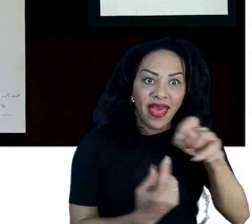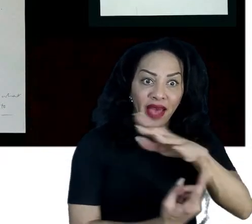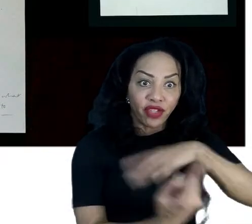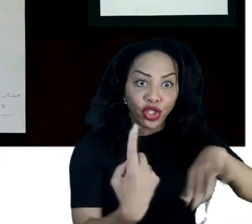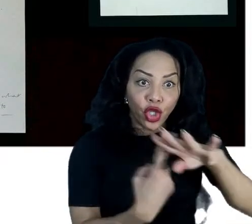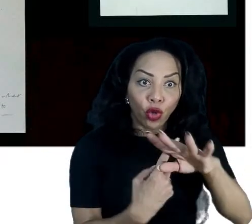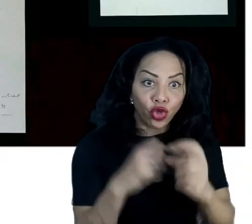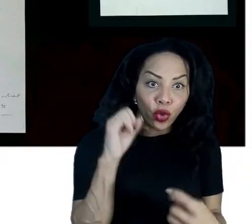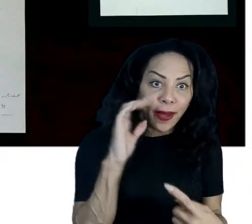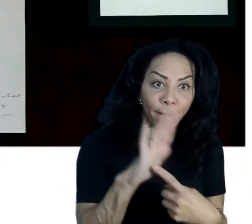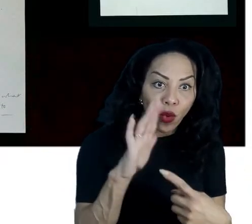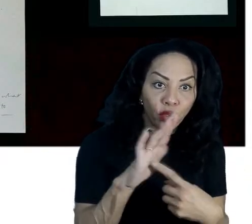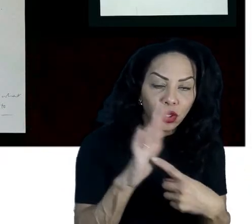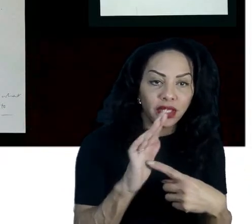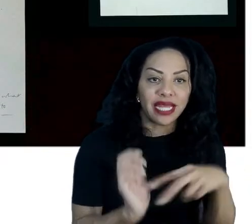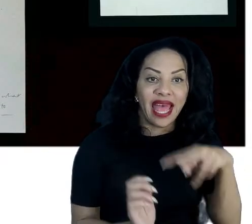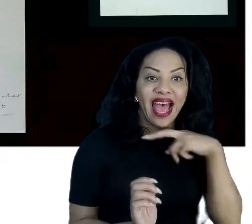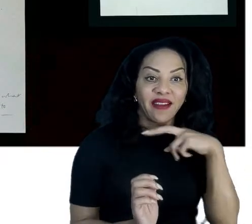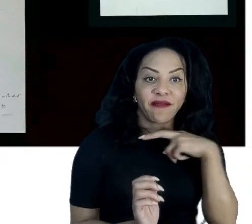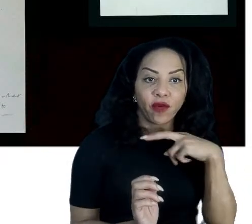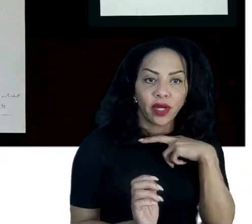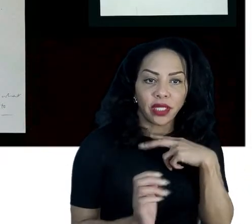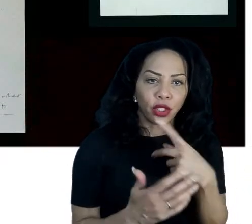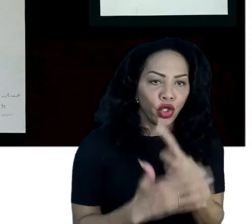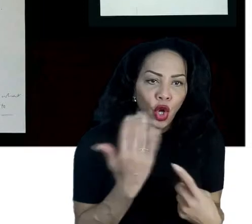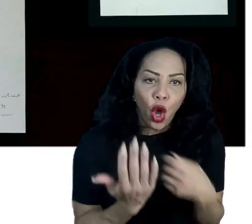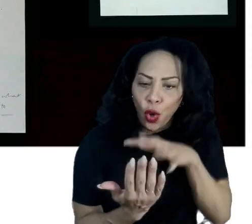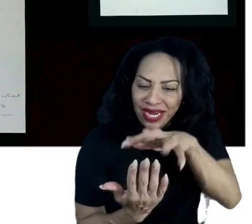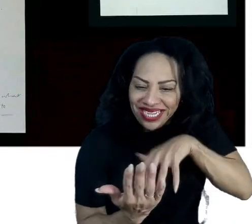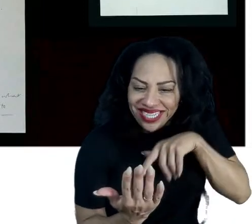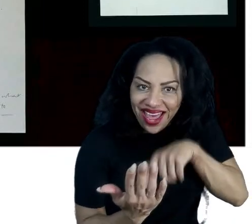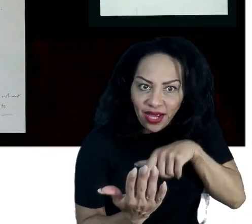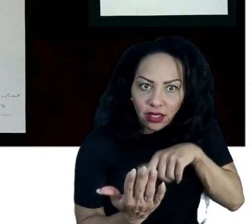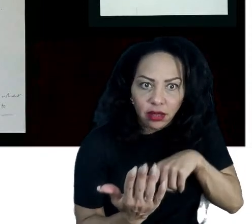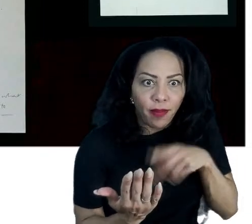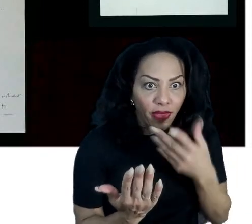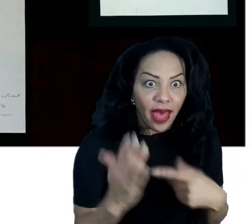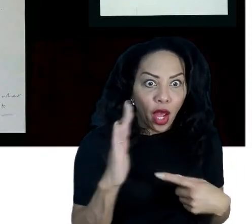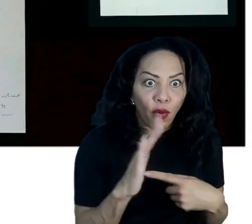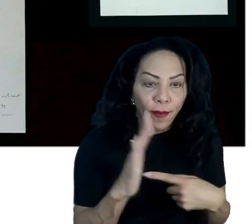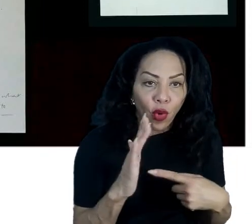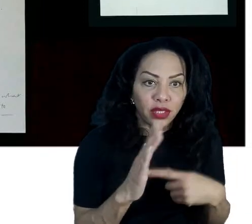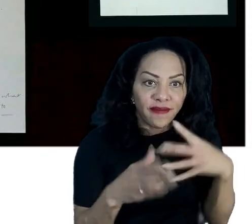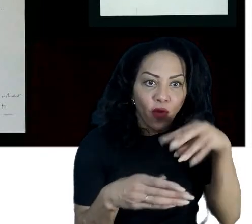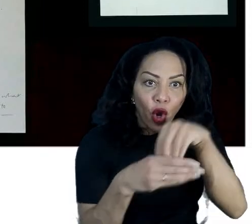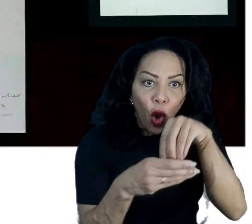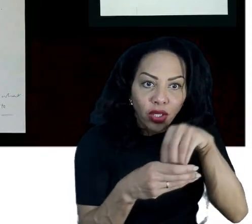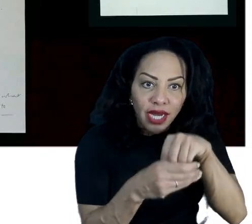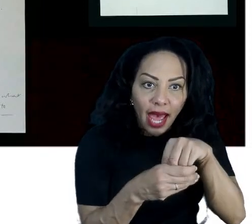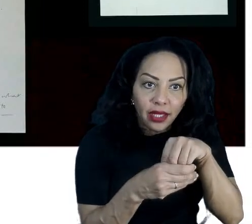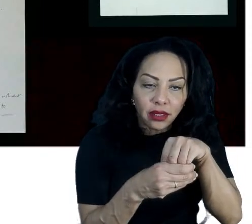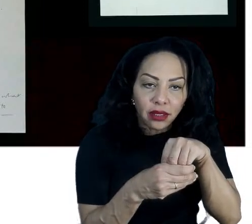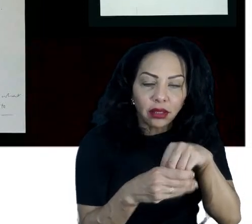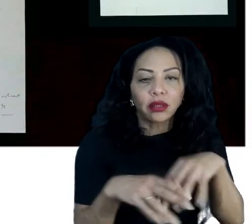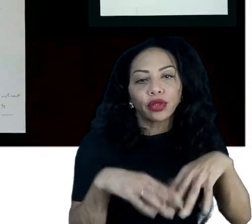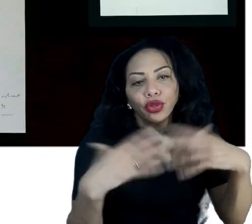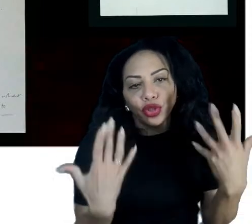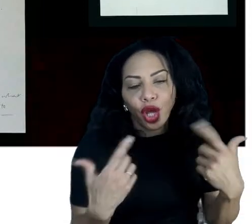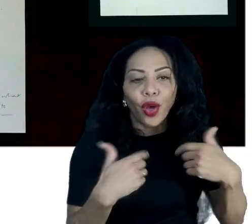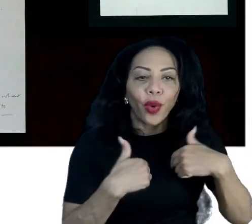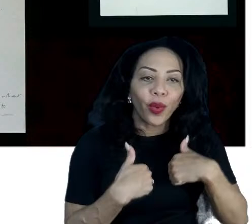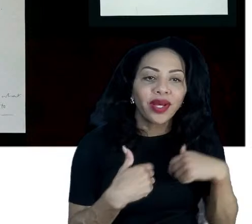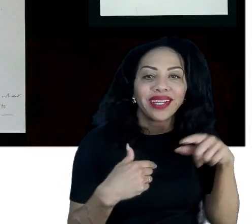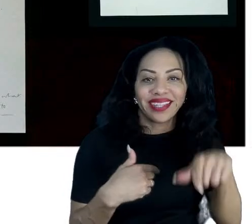mere embodiment of their texts into voice. And so here there's a gallery educator's personal